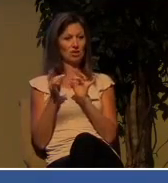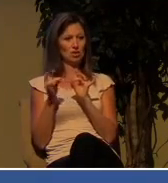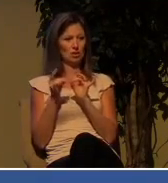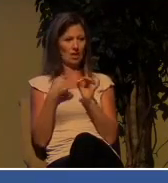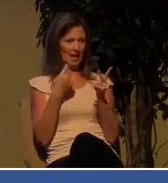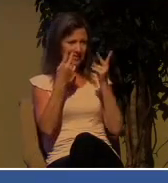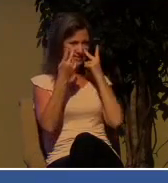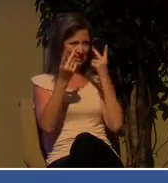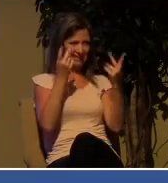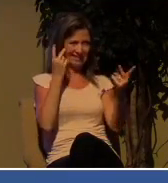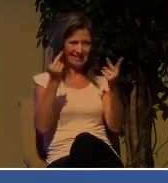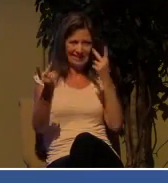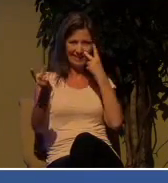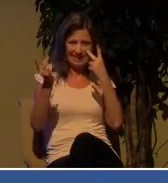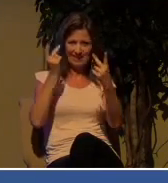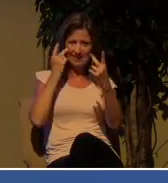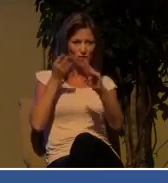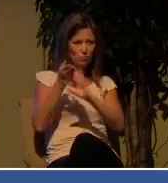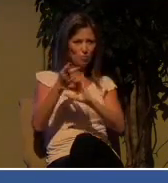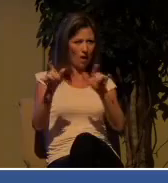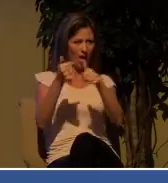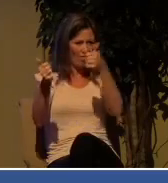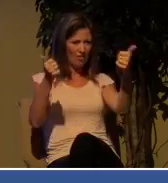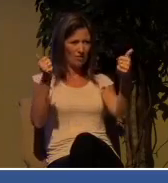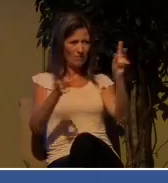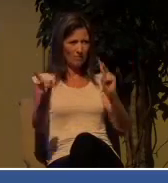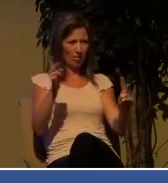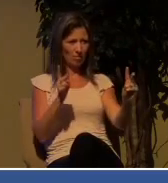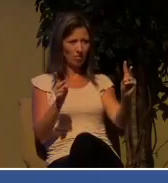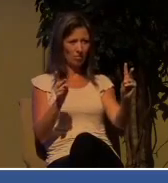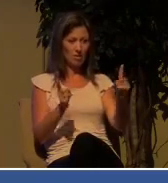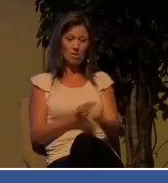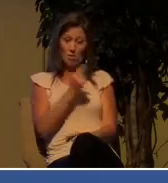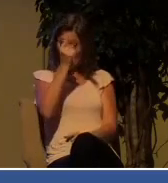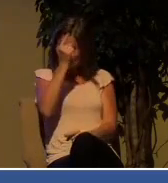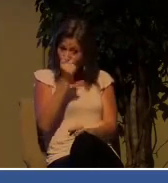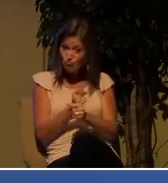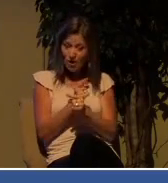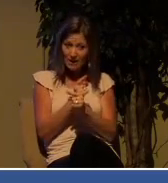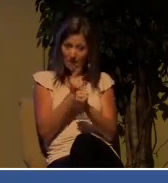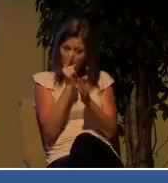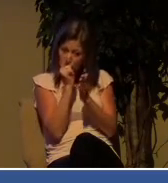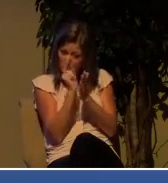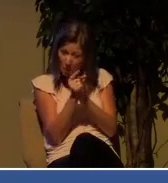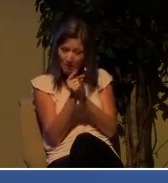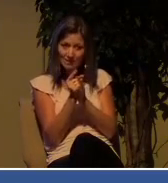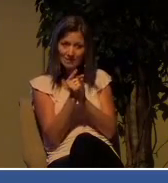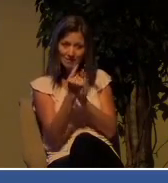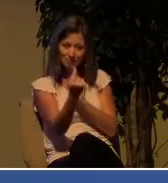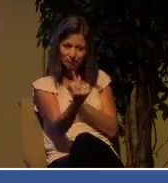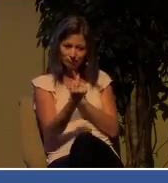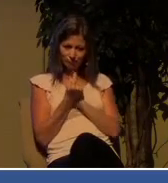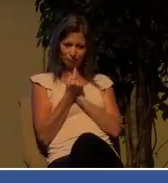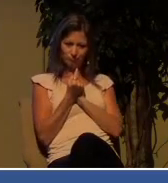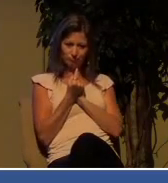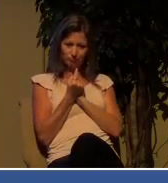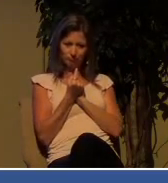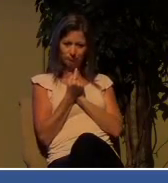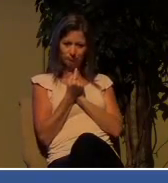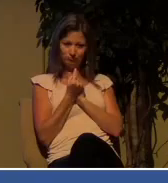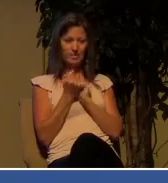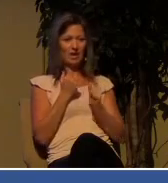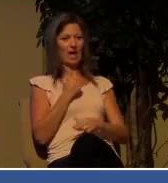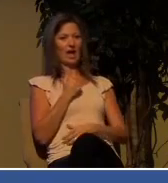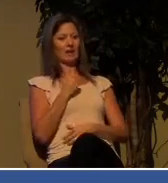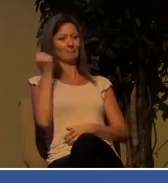others positioned into my life at just the right time that God used to reel me in. And I know that